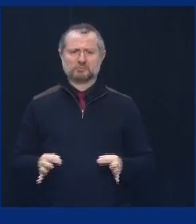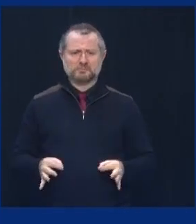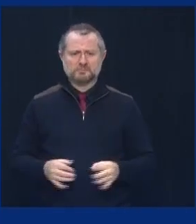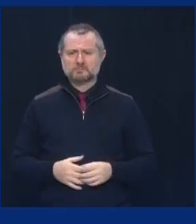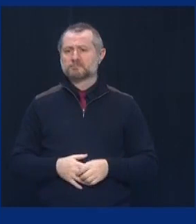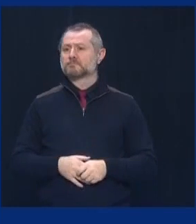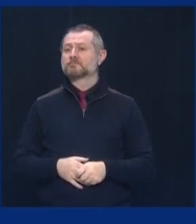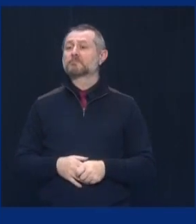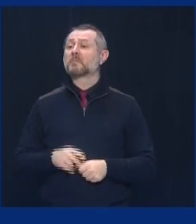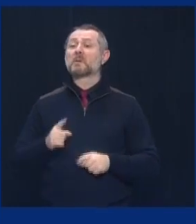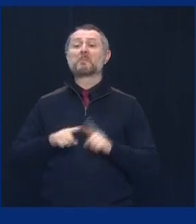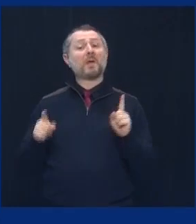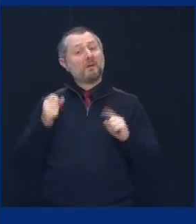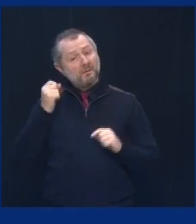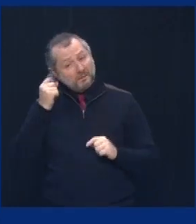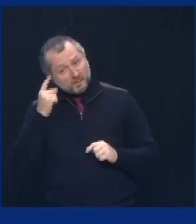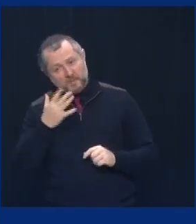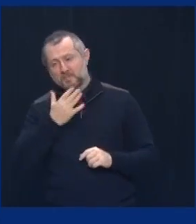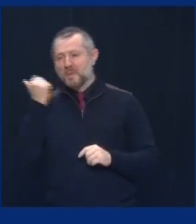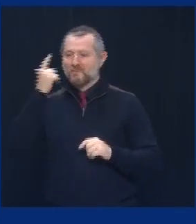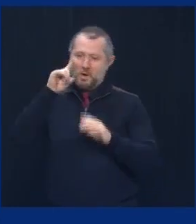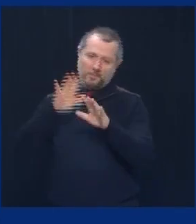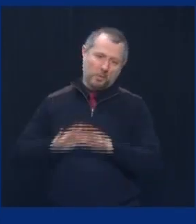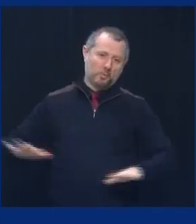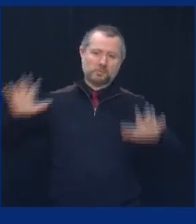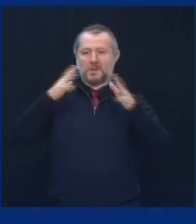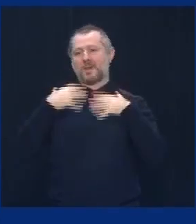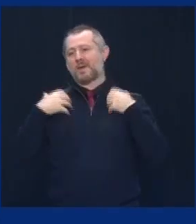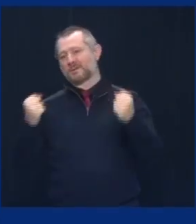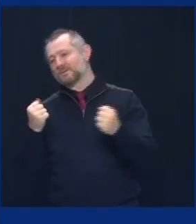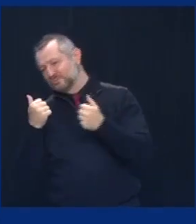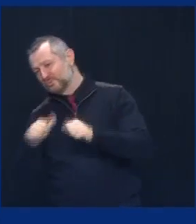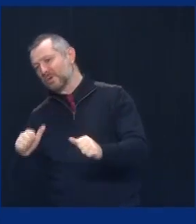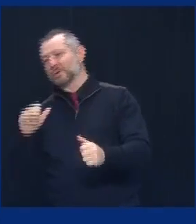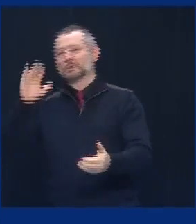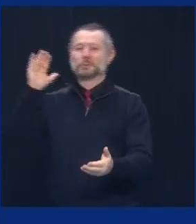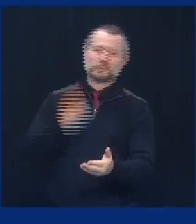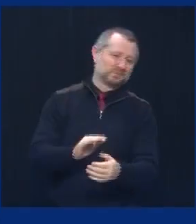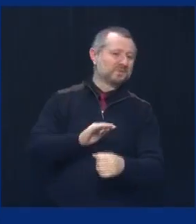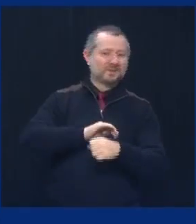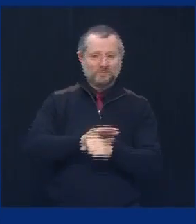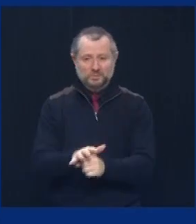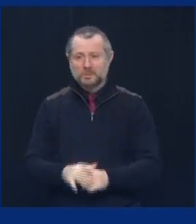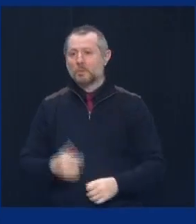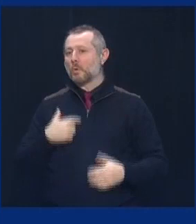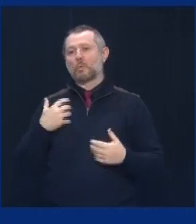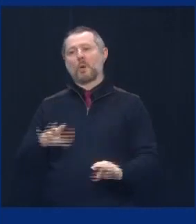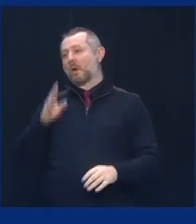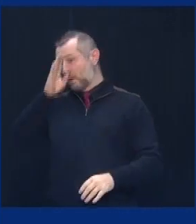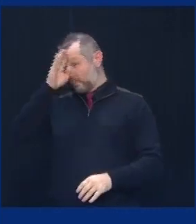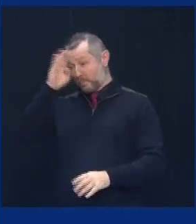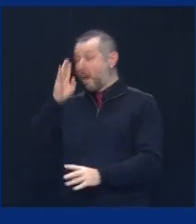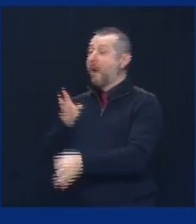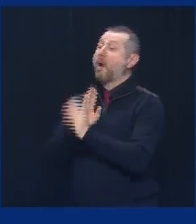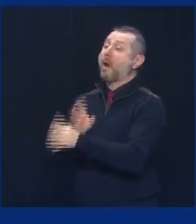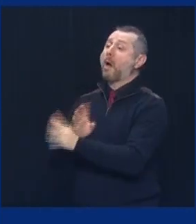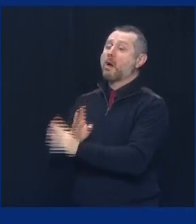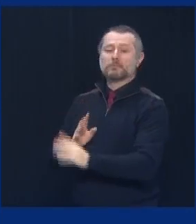in everyone's interest, Pete, to get the virus under control. Don't overwhelm the hospitals. Don't overwhelm the positivity